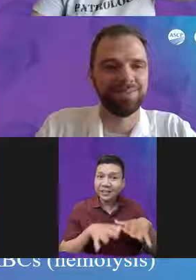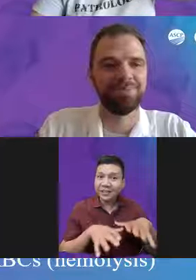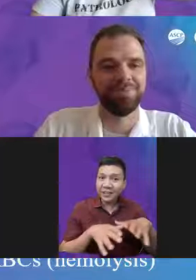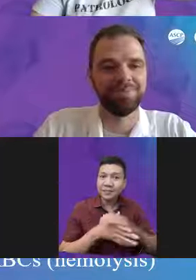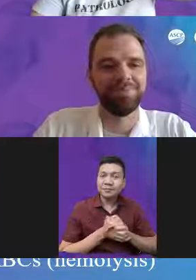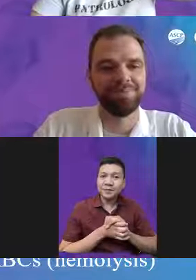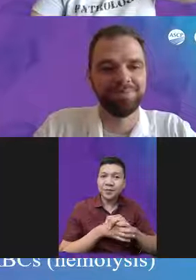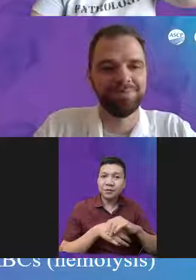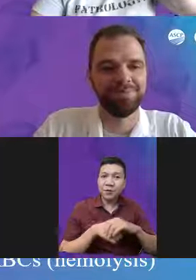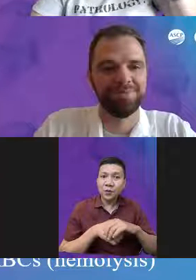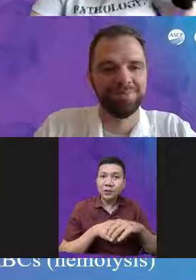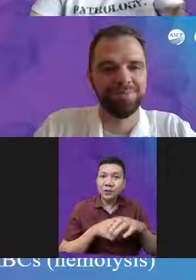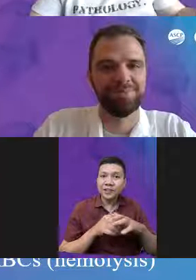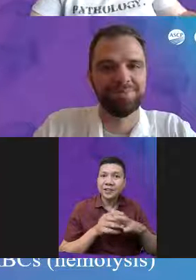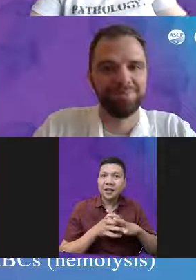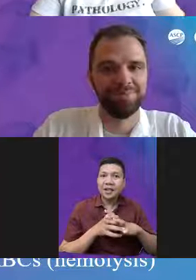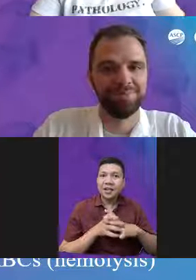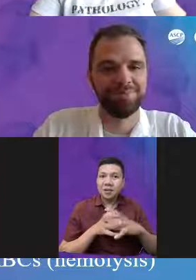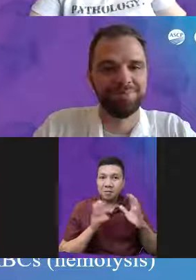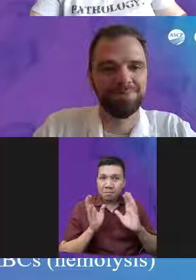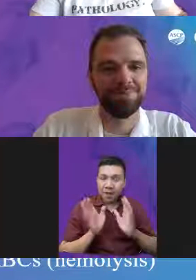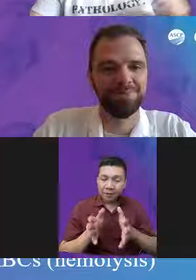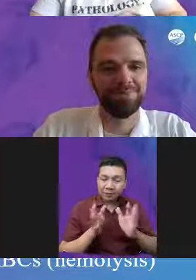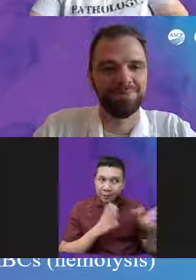your indices, you know, knowing what's